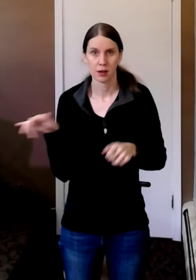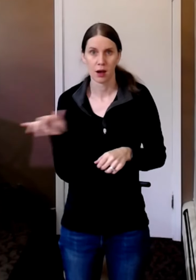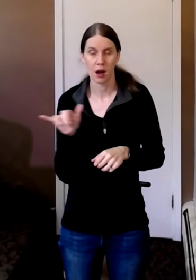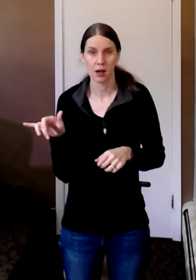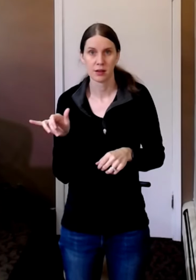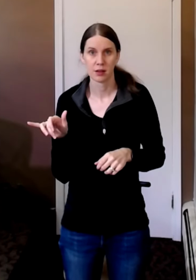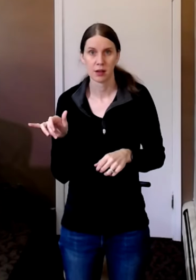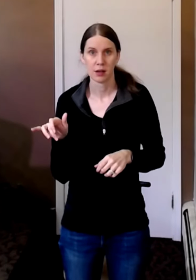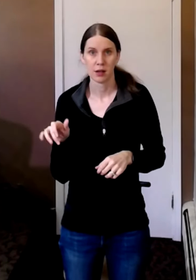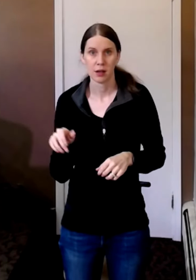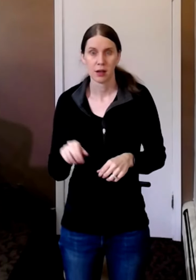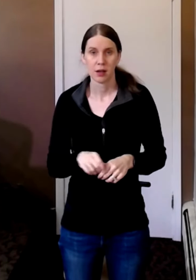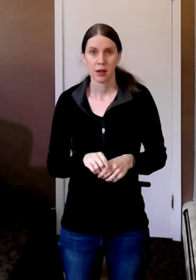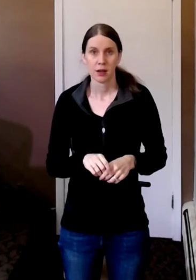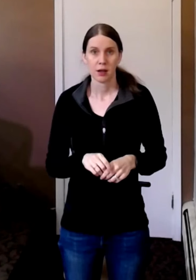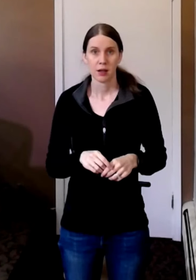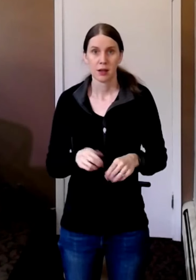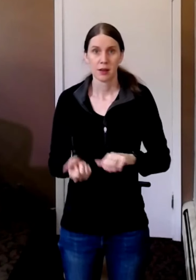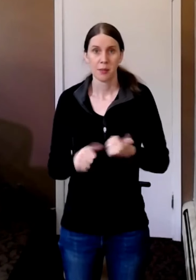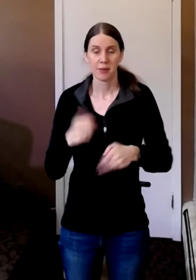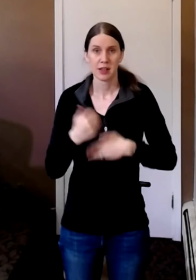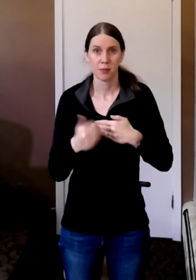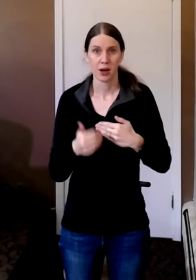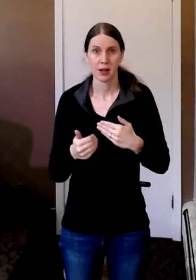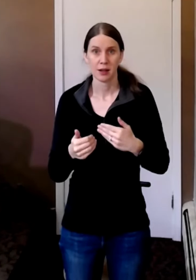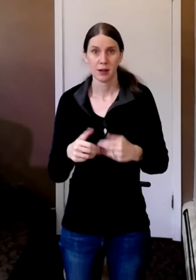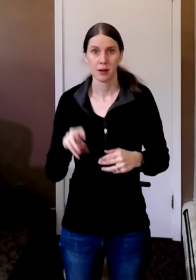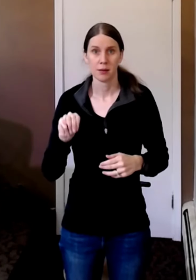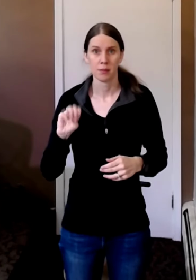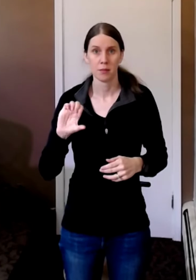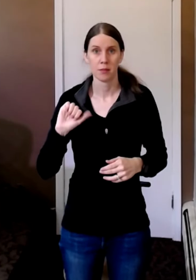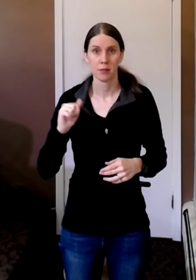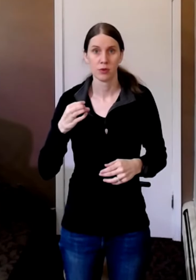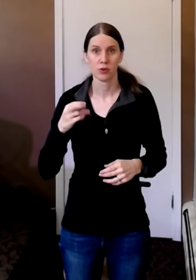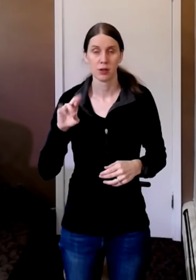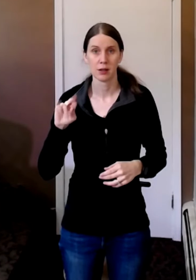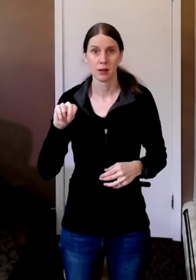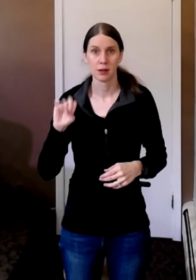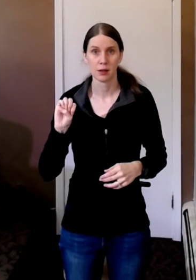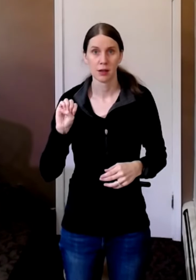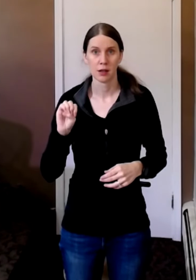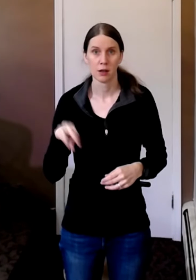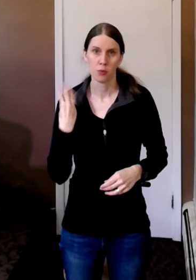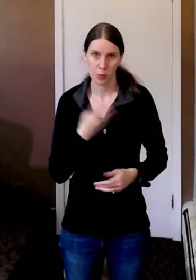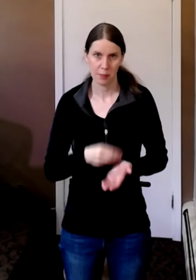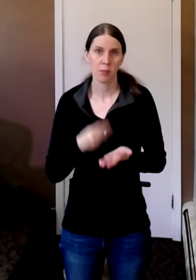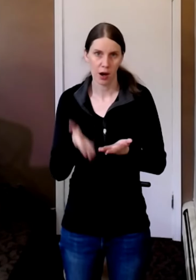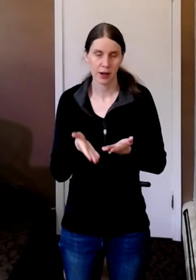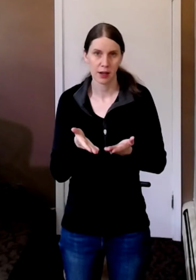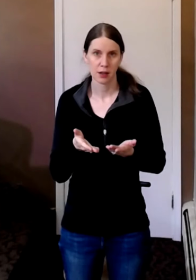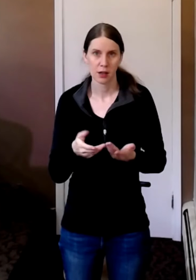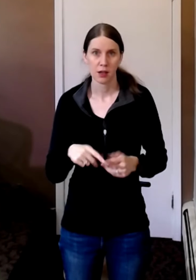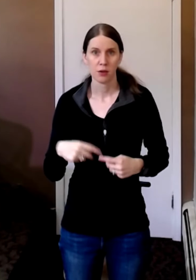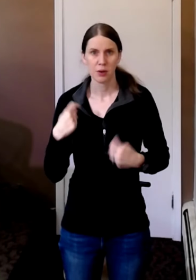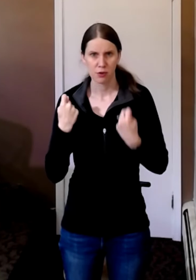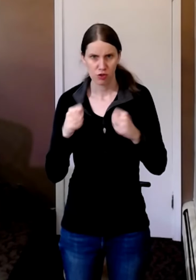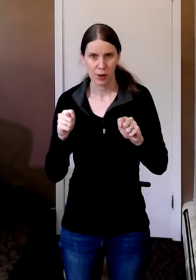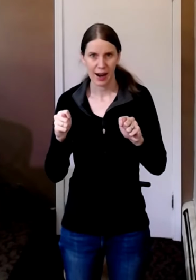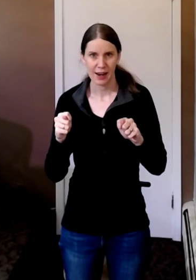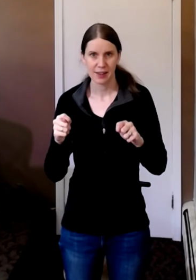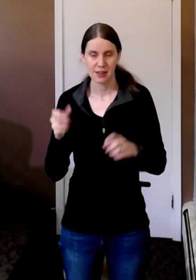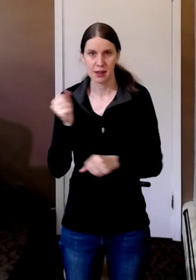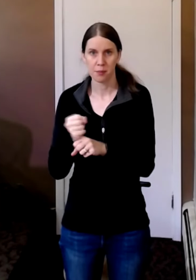an update on the press. We have purchased it, if you didn't hear that. We were trying to get it installed the second week of